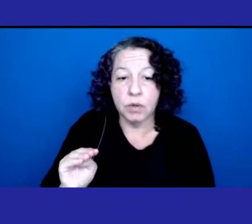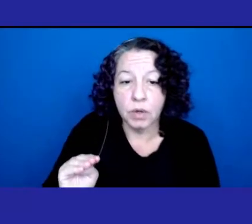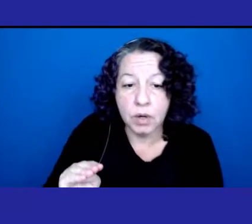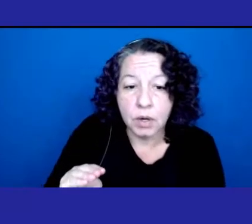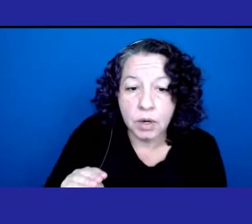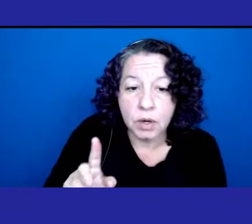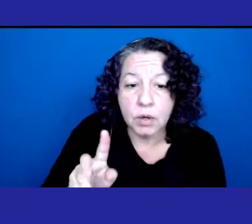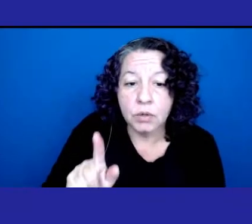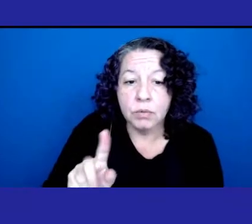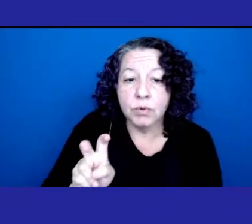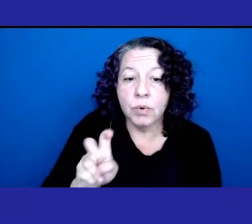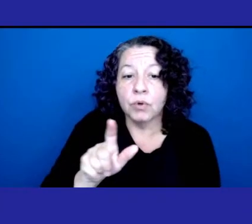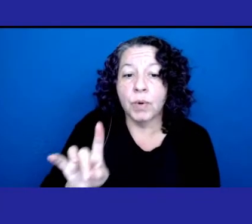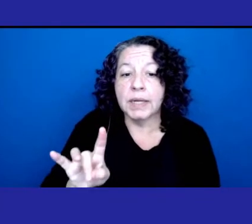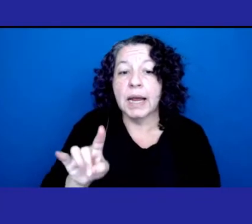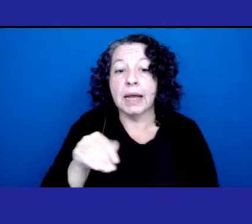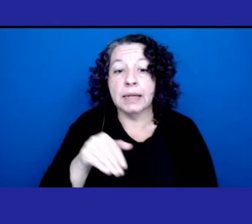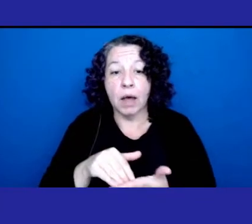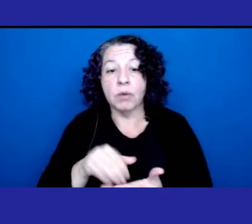$12,228,746,000. So